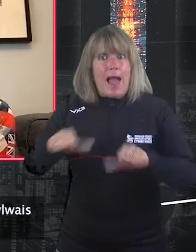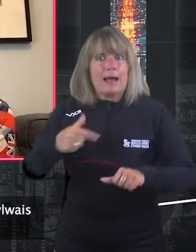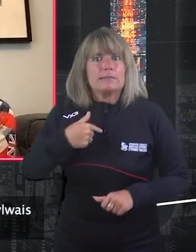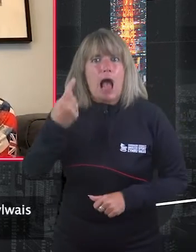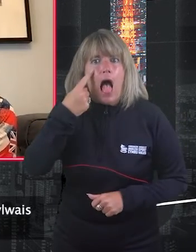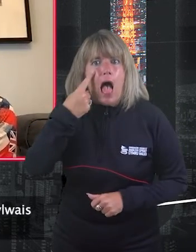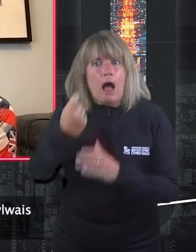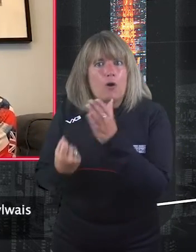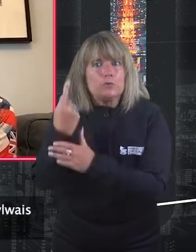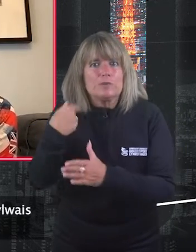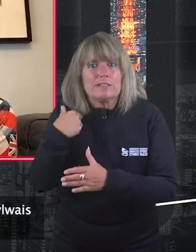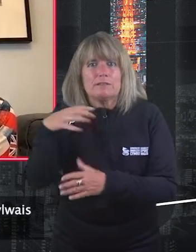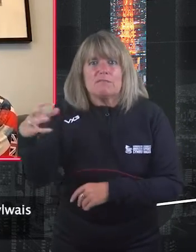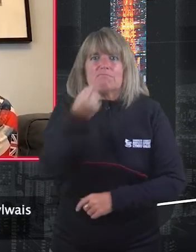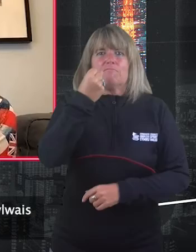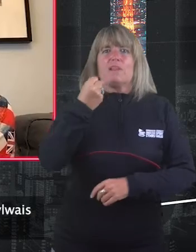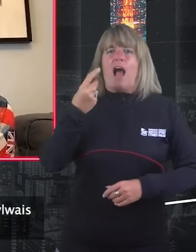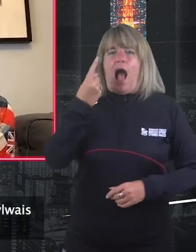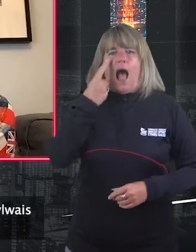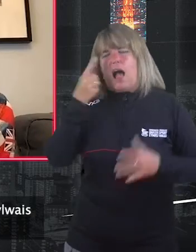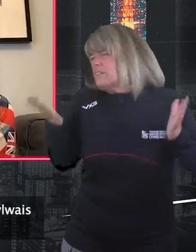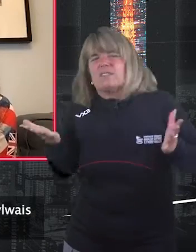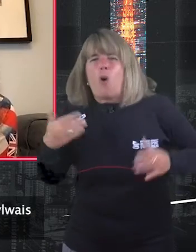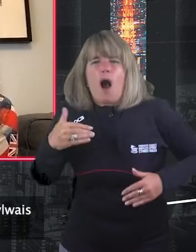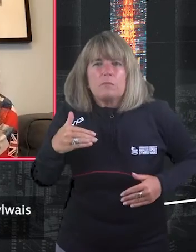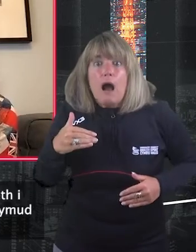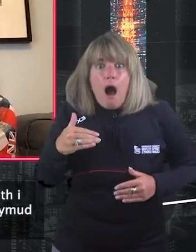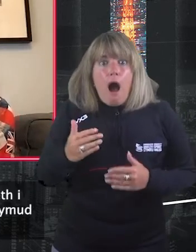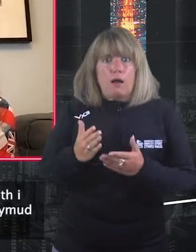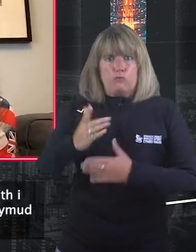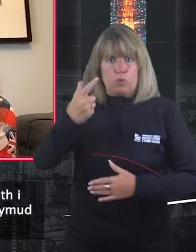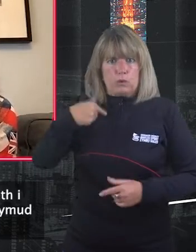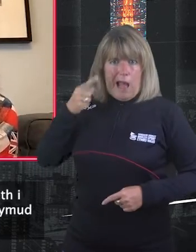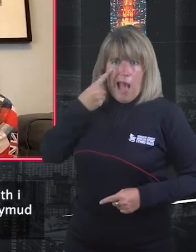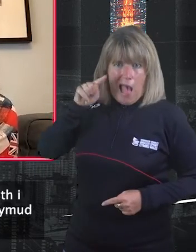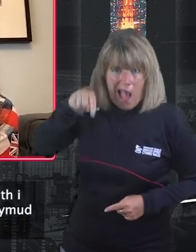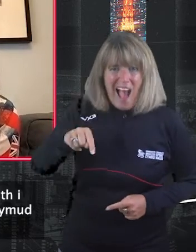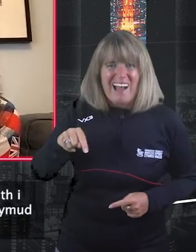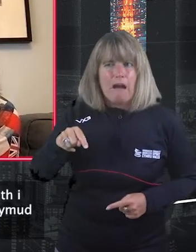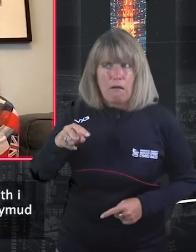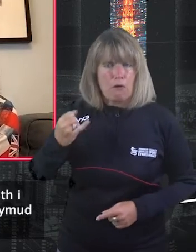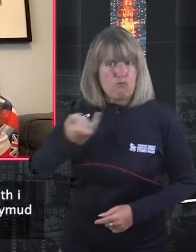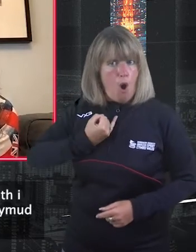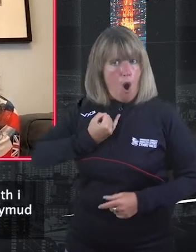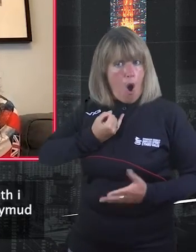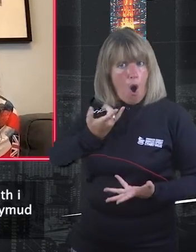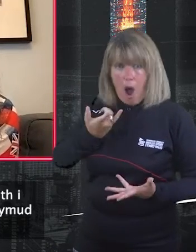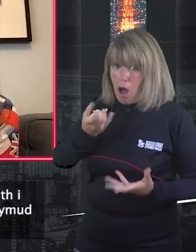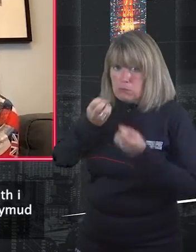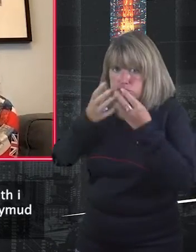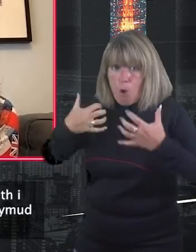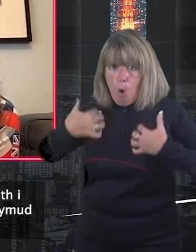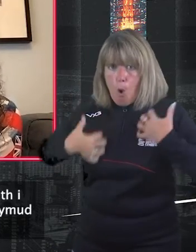gave it a go, because, you know, I found out that I couldn't have been more wrong. It's ridiculously quick. It's even more so in a chair than it is on